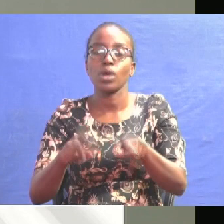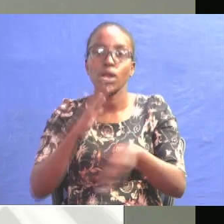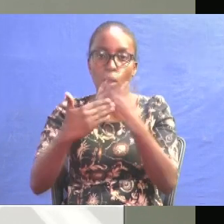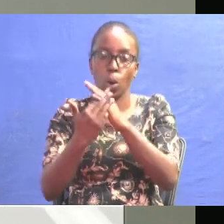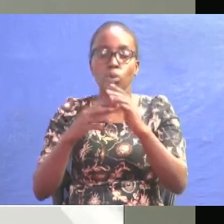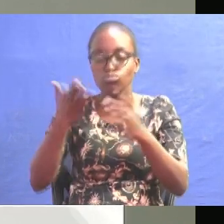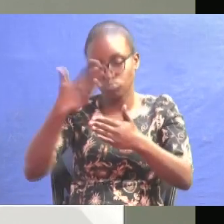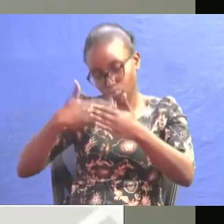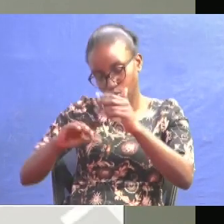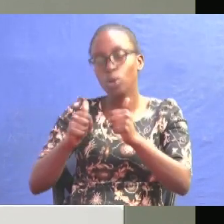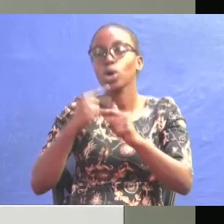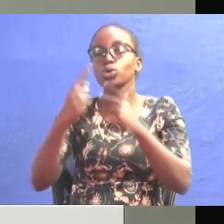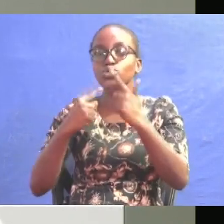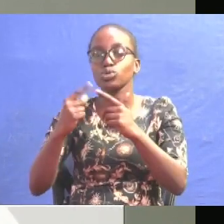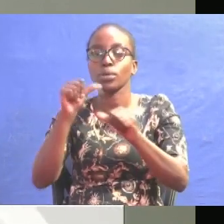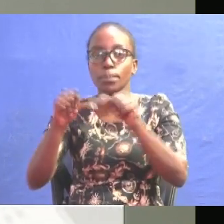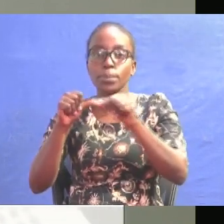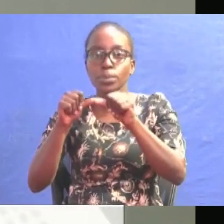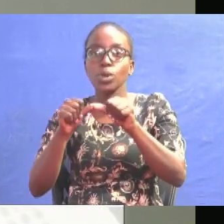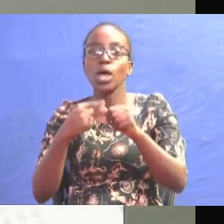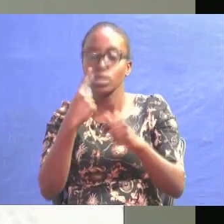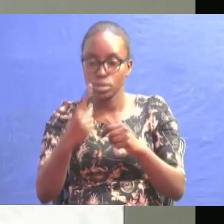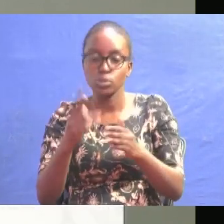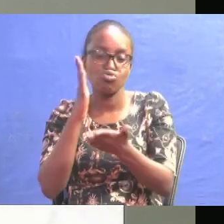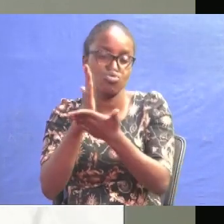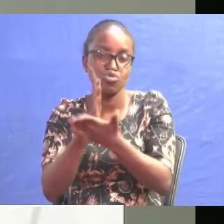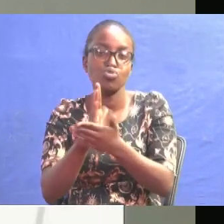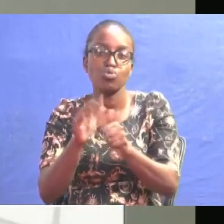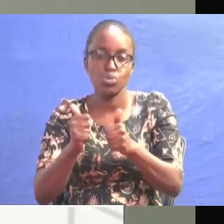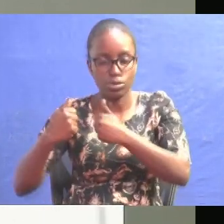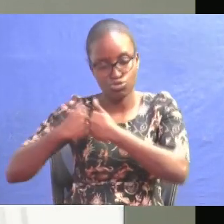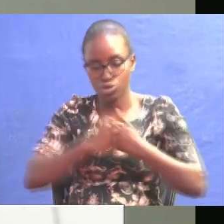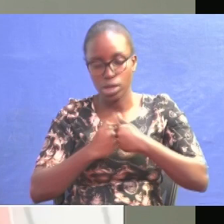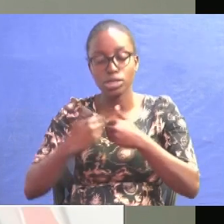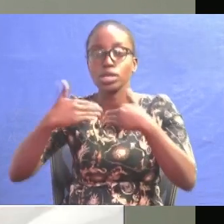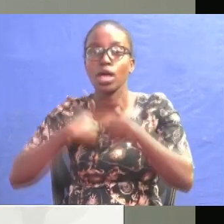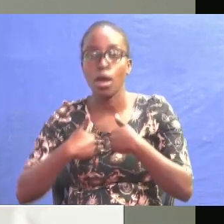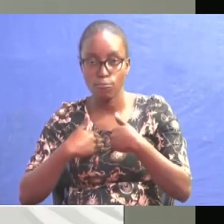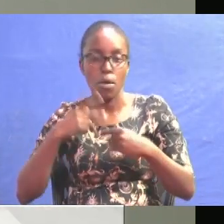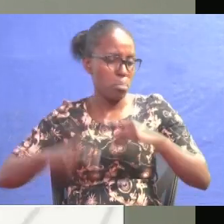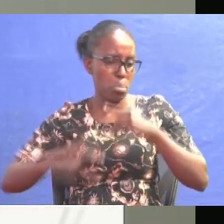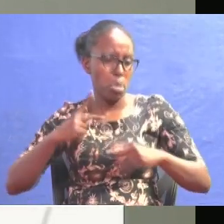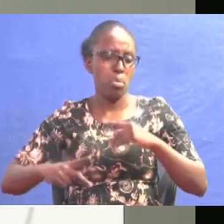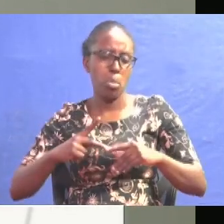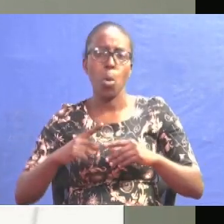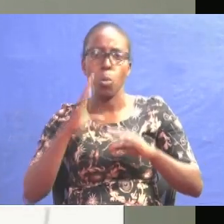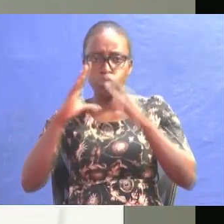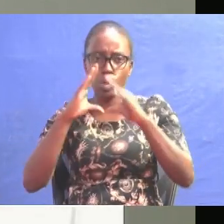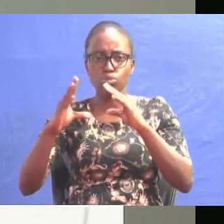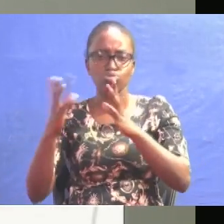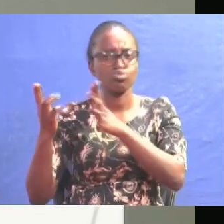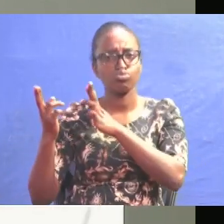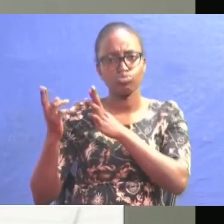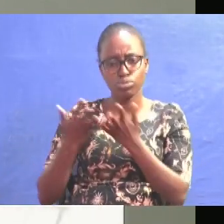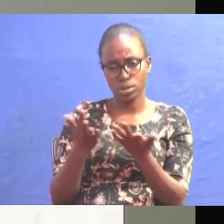So I would definitely say it is true that we have challenges and people are squandering resources for Kenya.